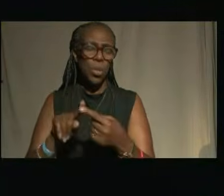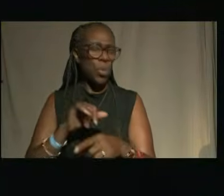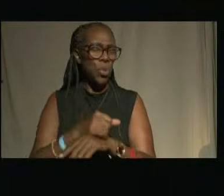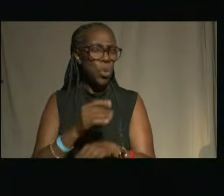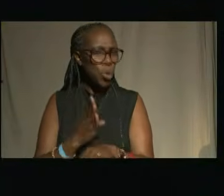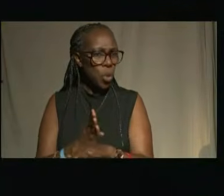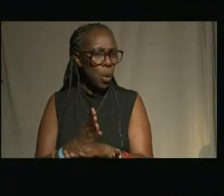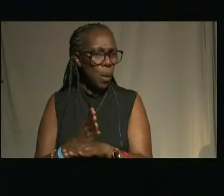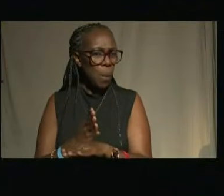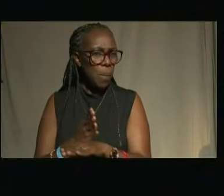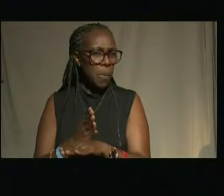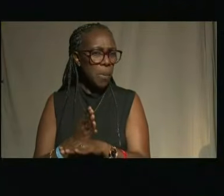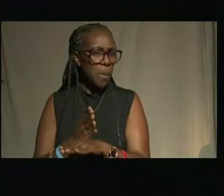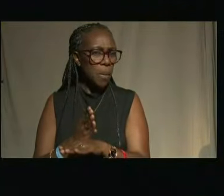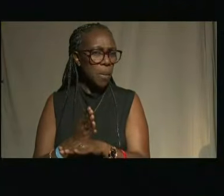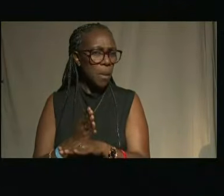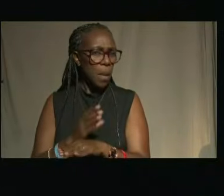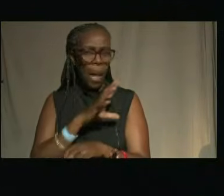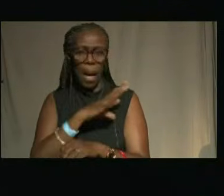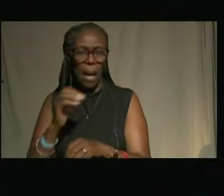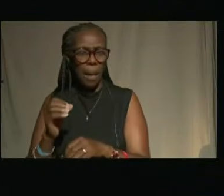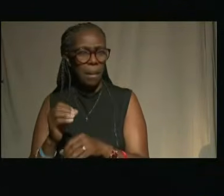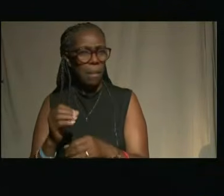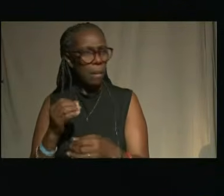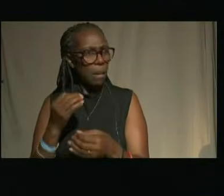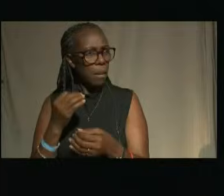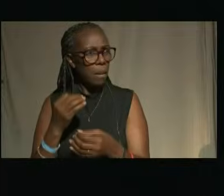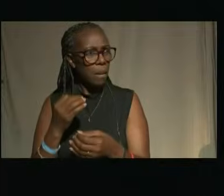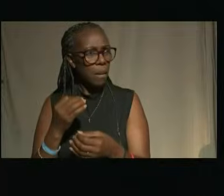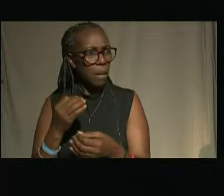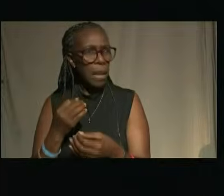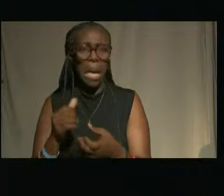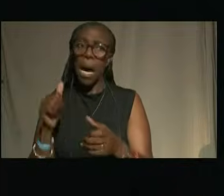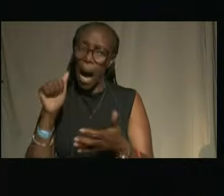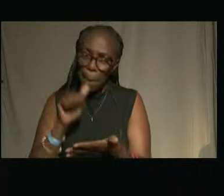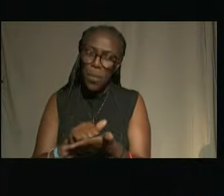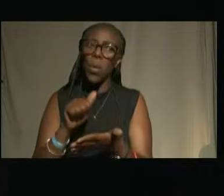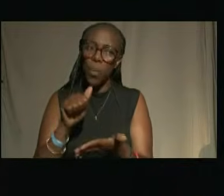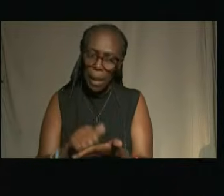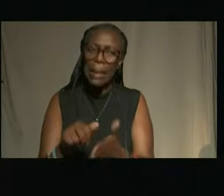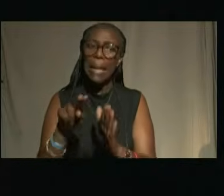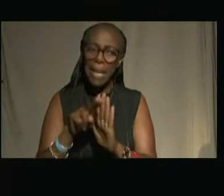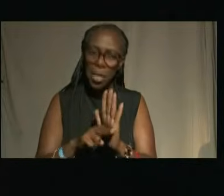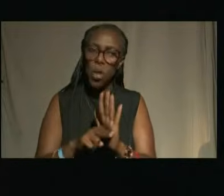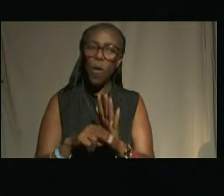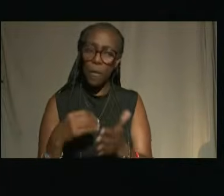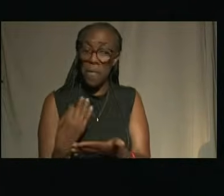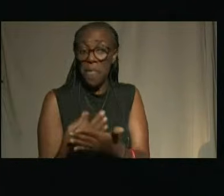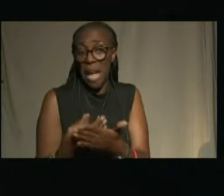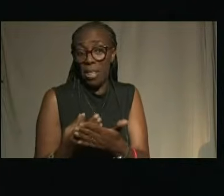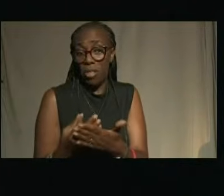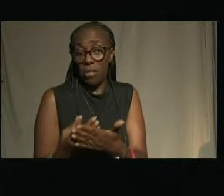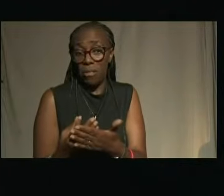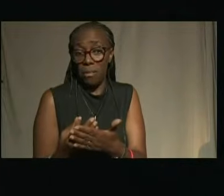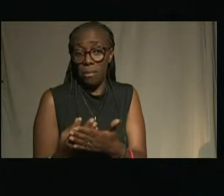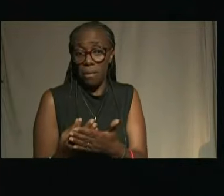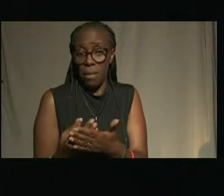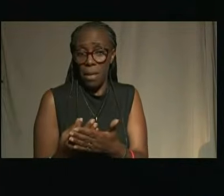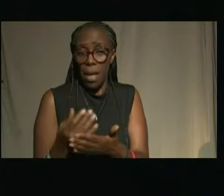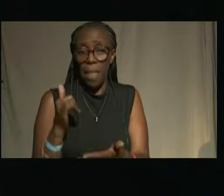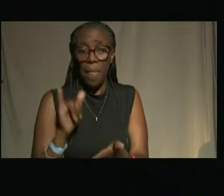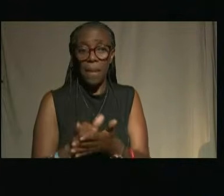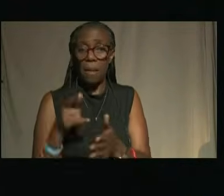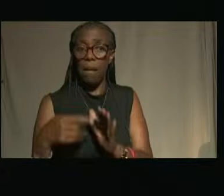it's appropriateness of the financial product that is available. And when I say appropriateness, I speak of the product that is right for the particular